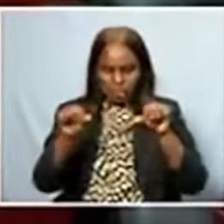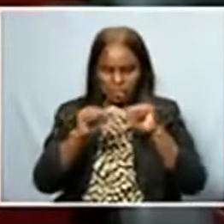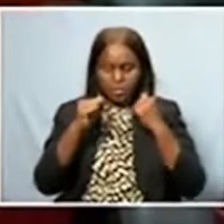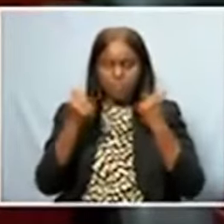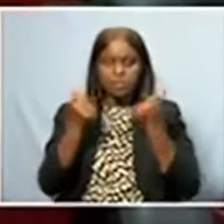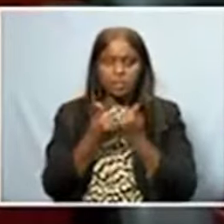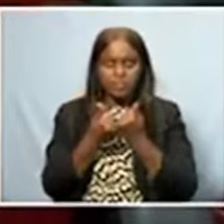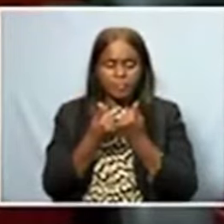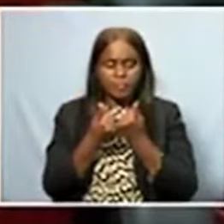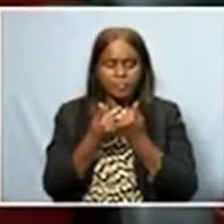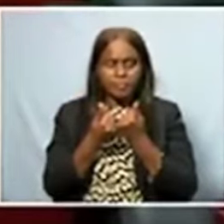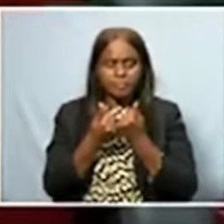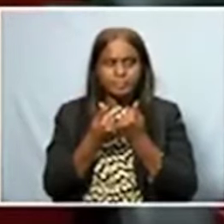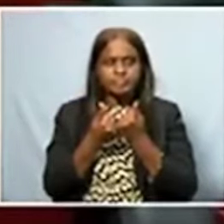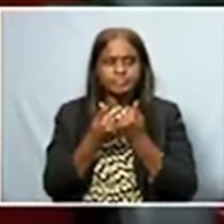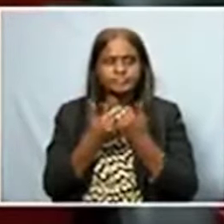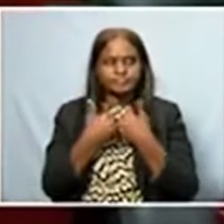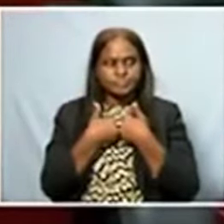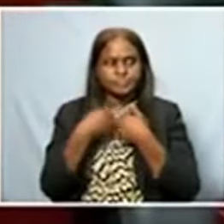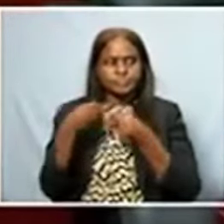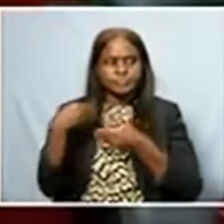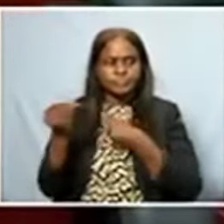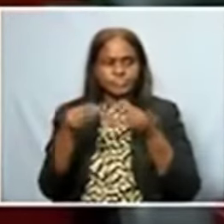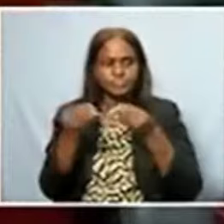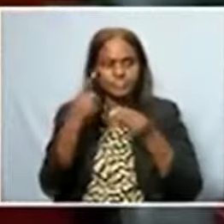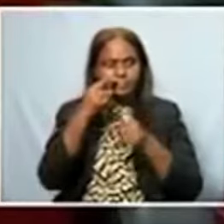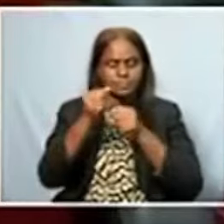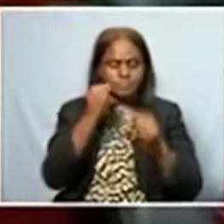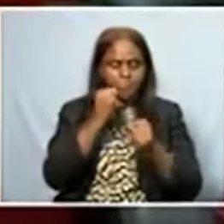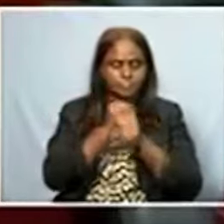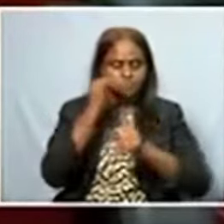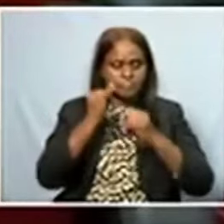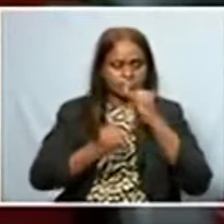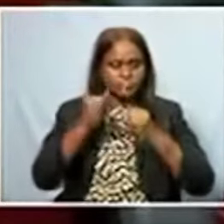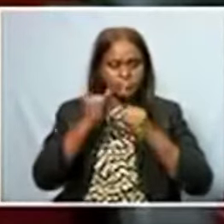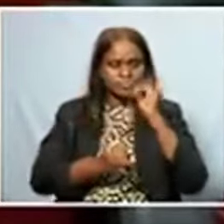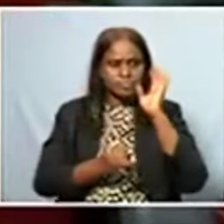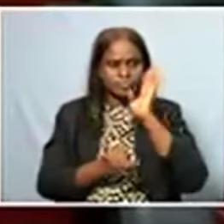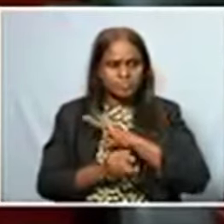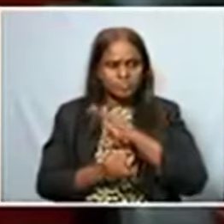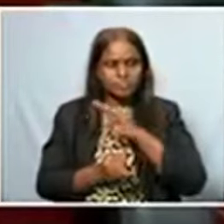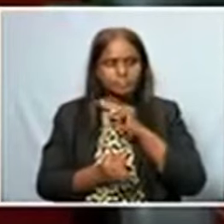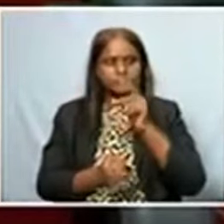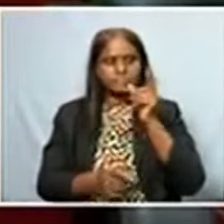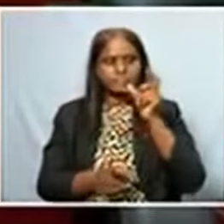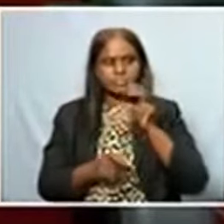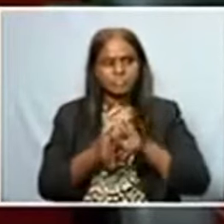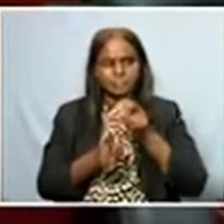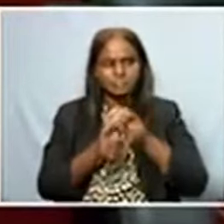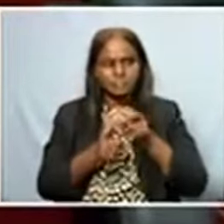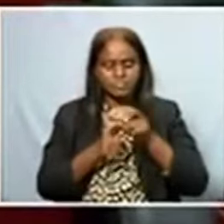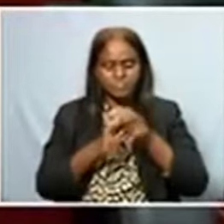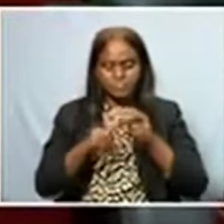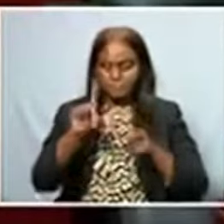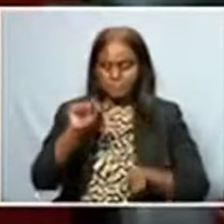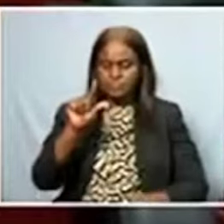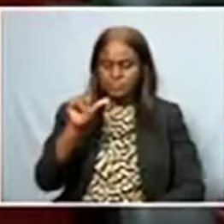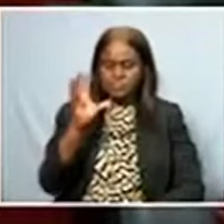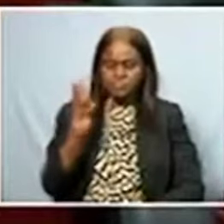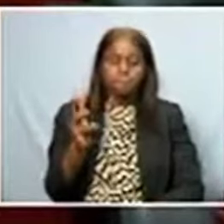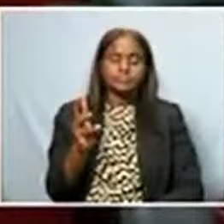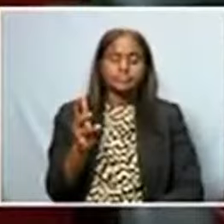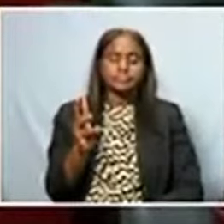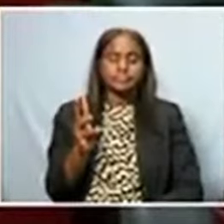General, to meet the expenditure for the year ending December